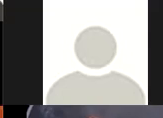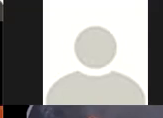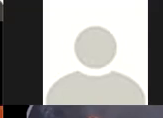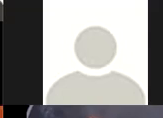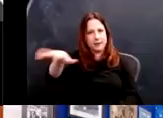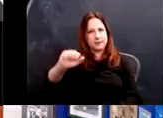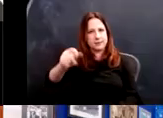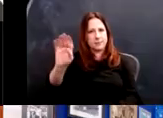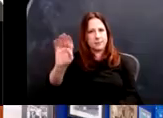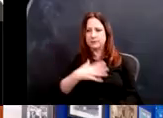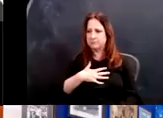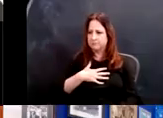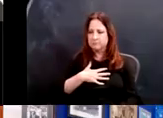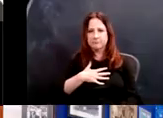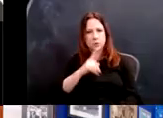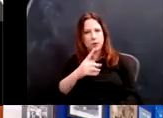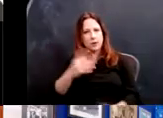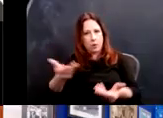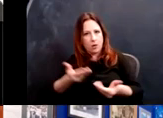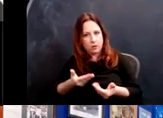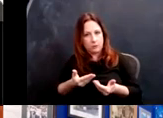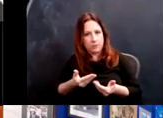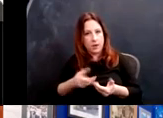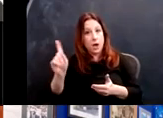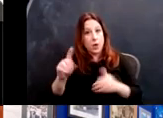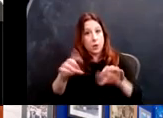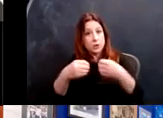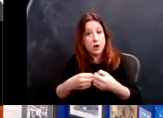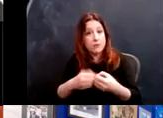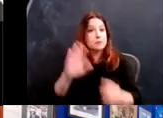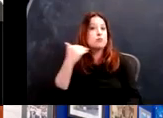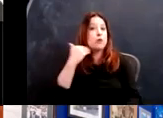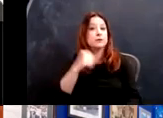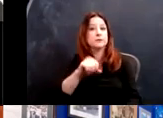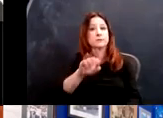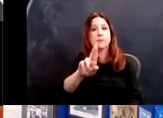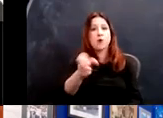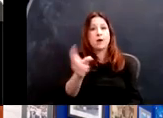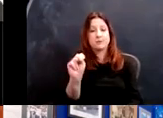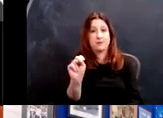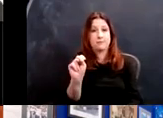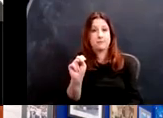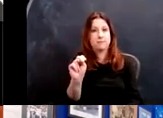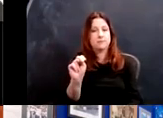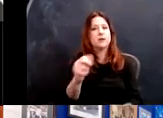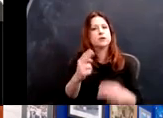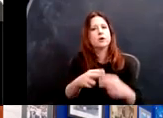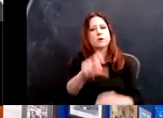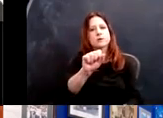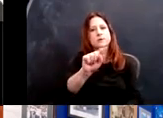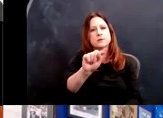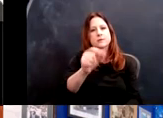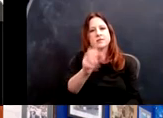space. And that space was in Brockton. It's a center that is still there, Stairway to Recovery.